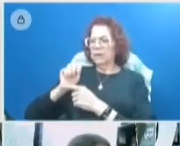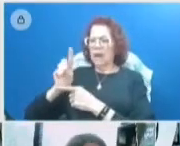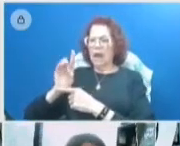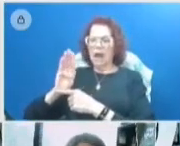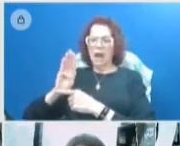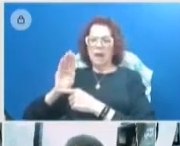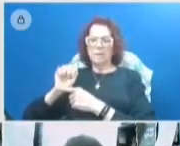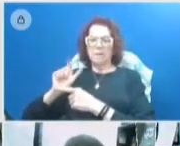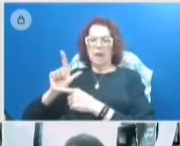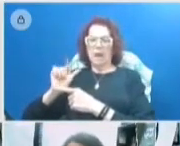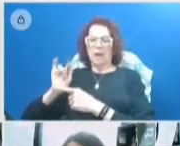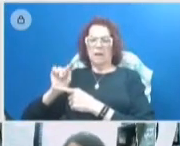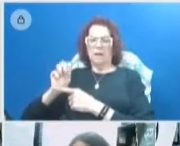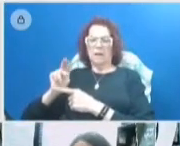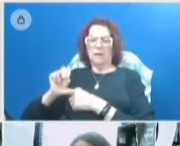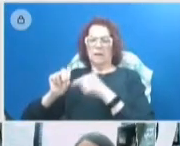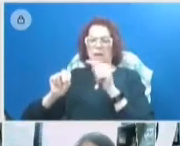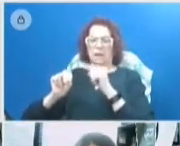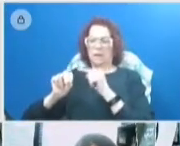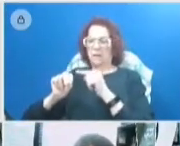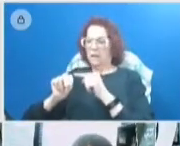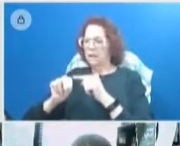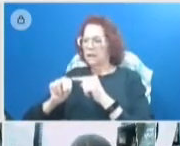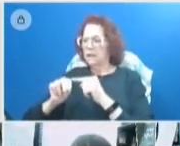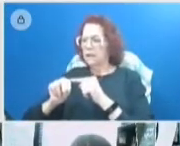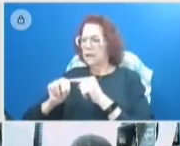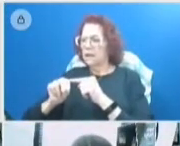Hello, commissioners. This is Bob Brehm.